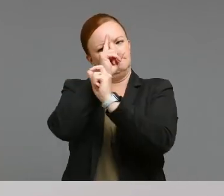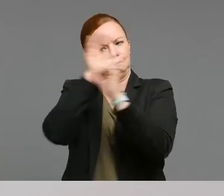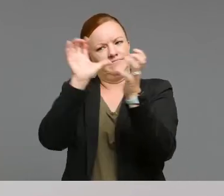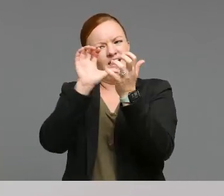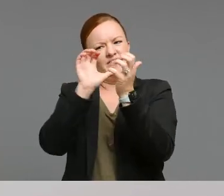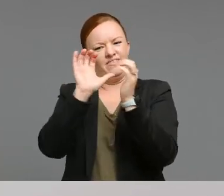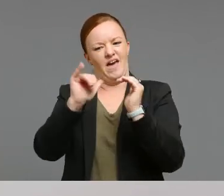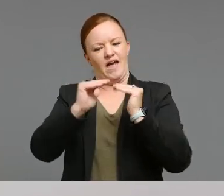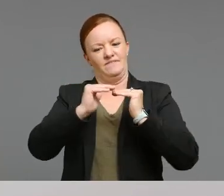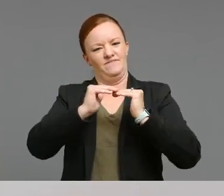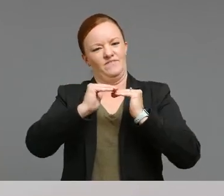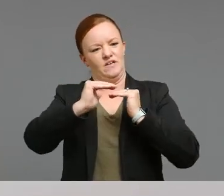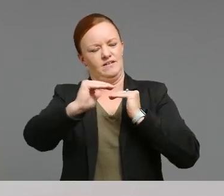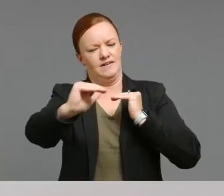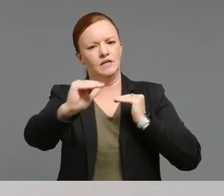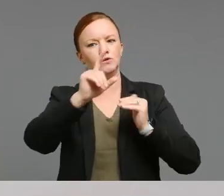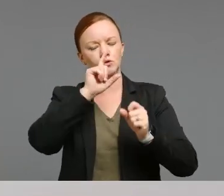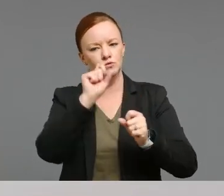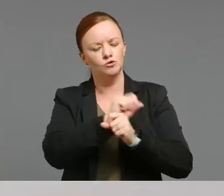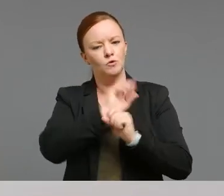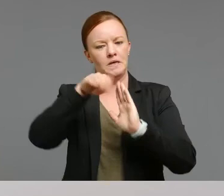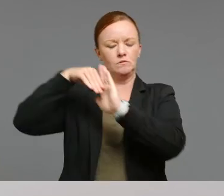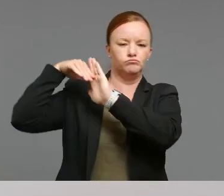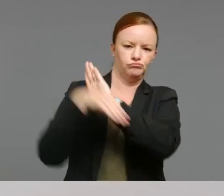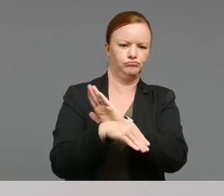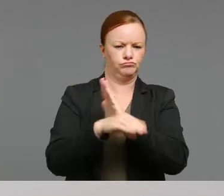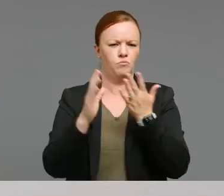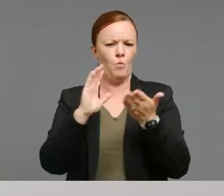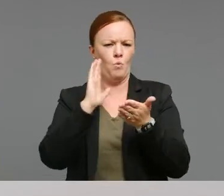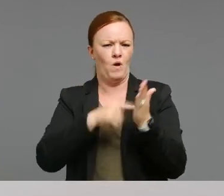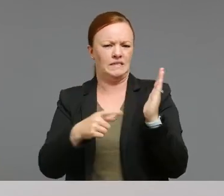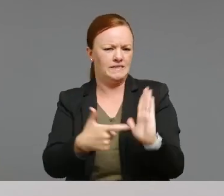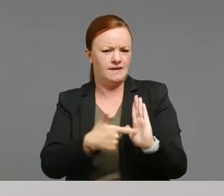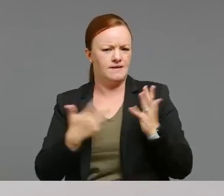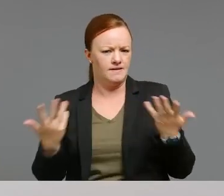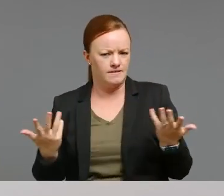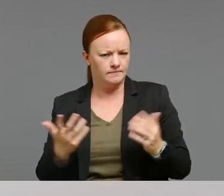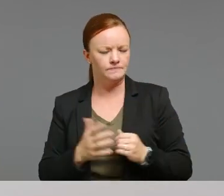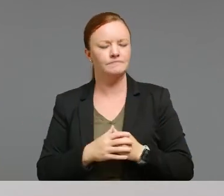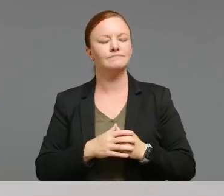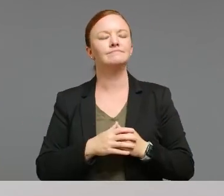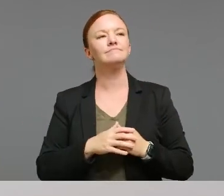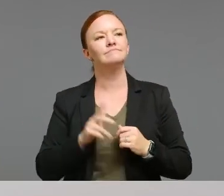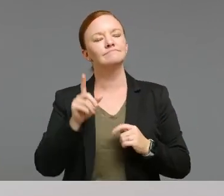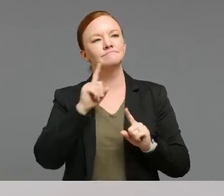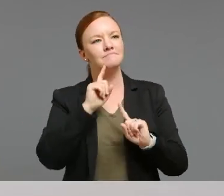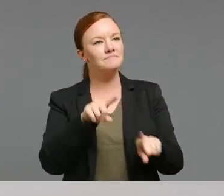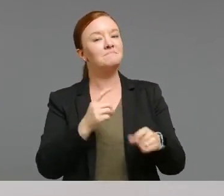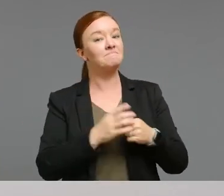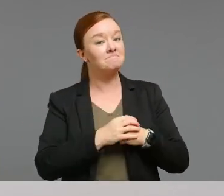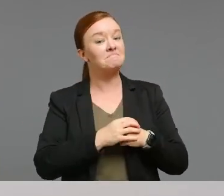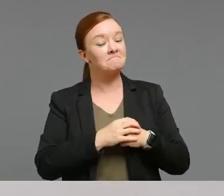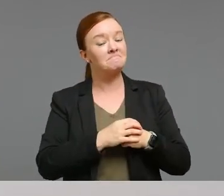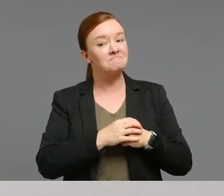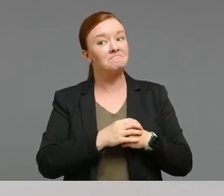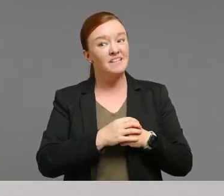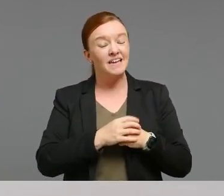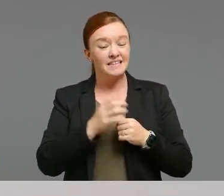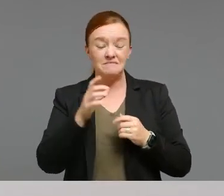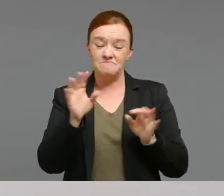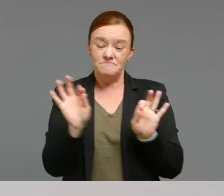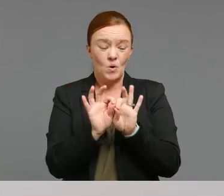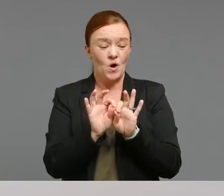to a full decline? I think it's going to take a lot. We just have to get as much of